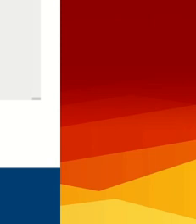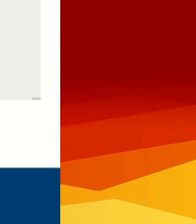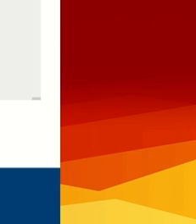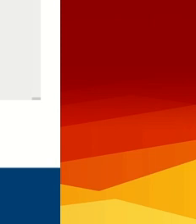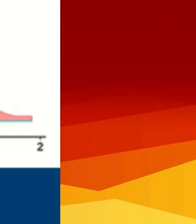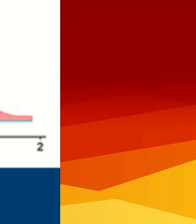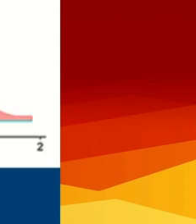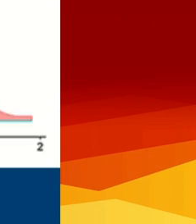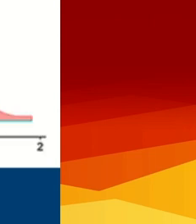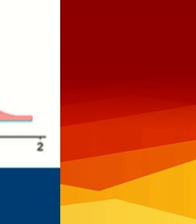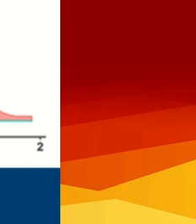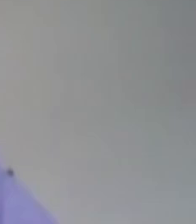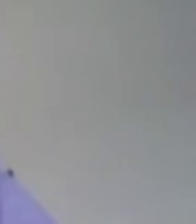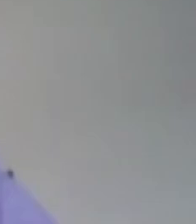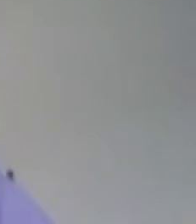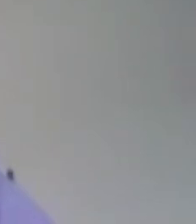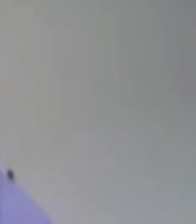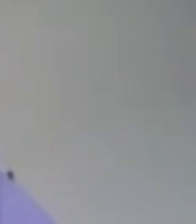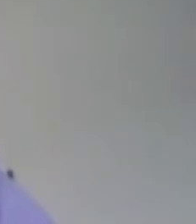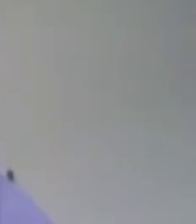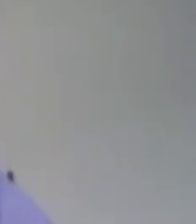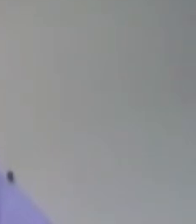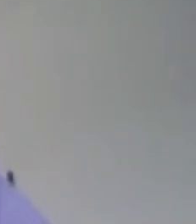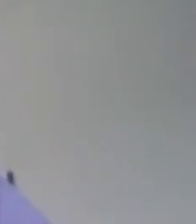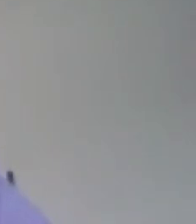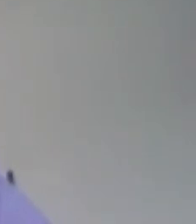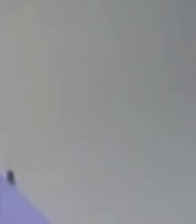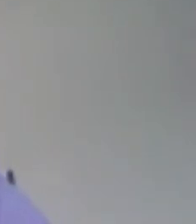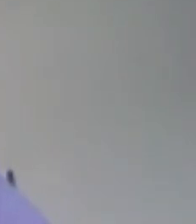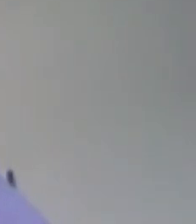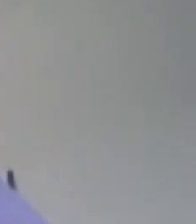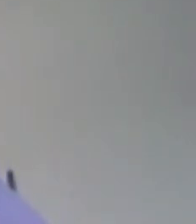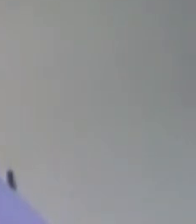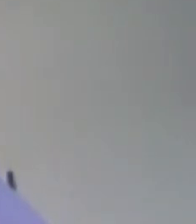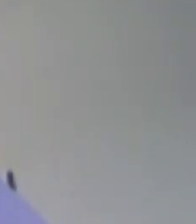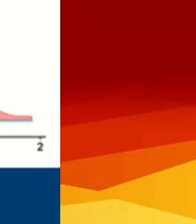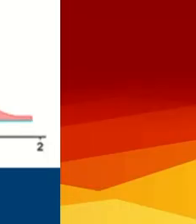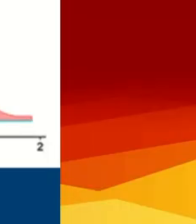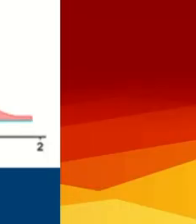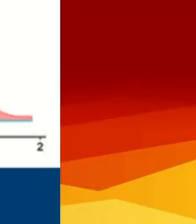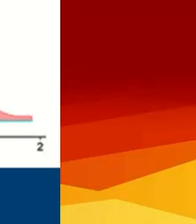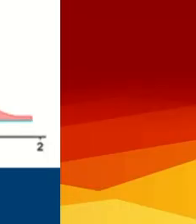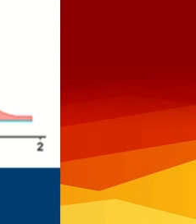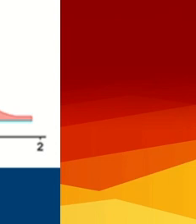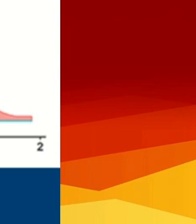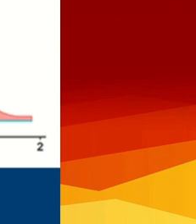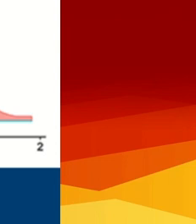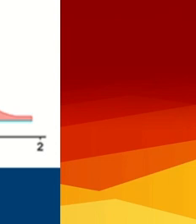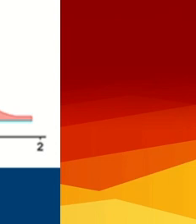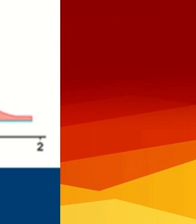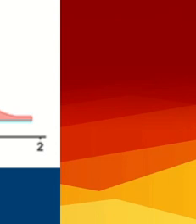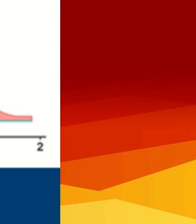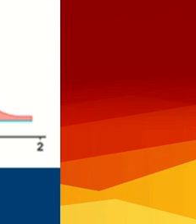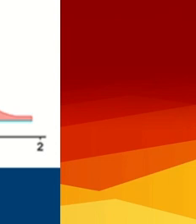Next slide, please. On this slide, you shall see a